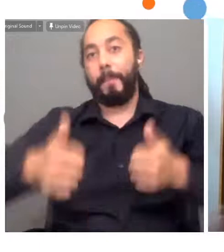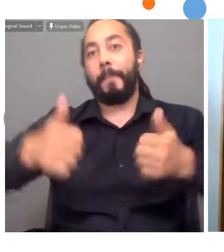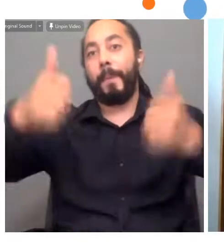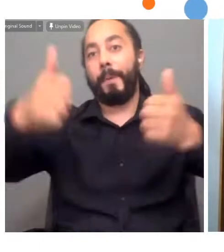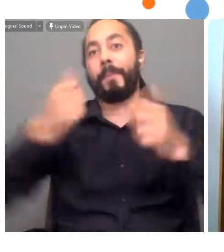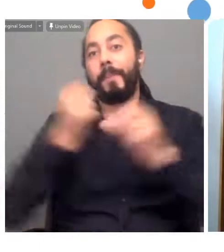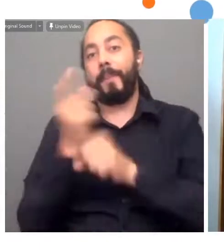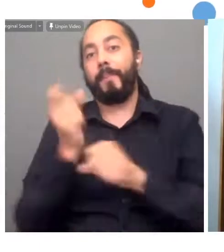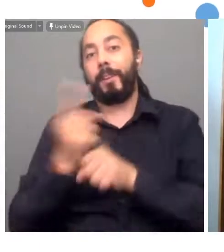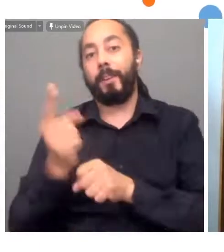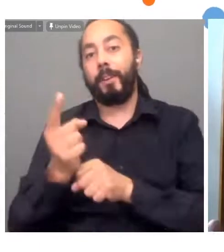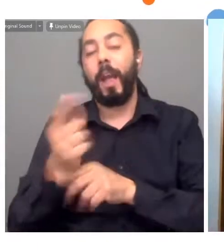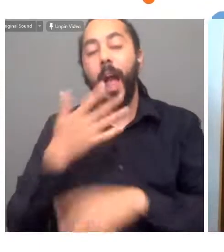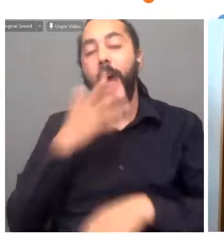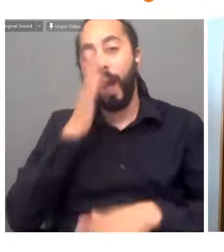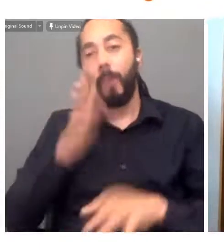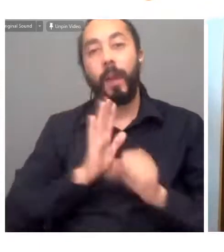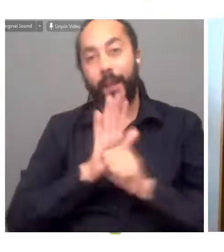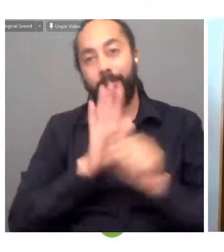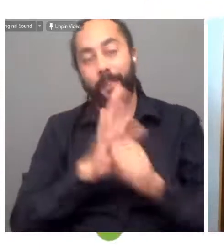I am going to advocate for that, but